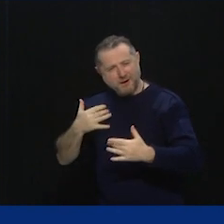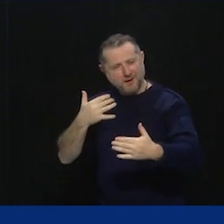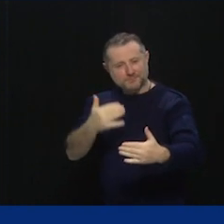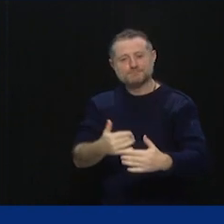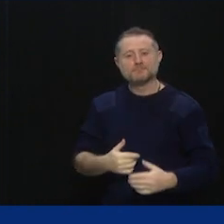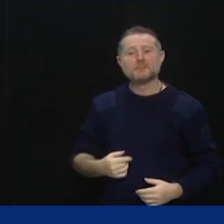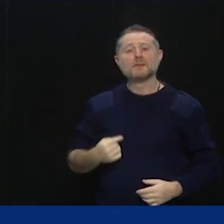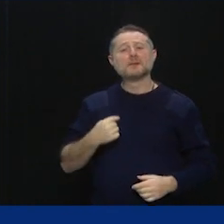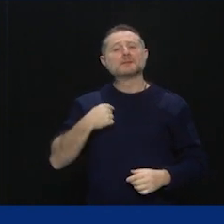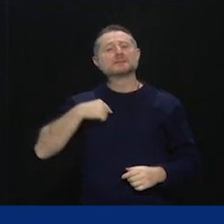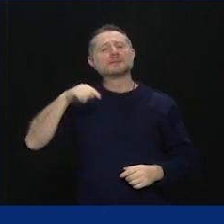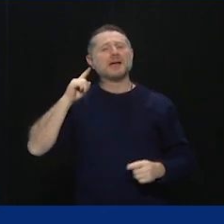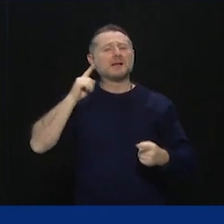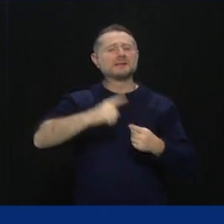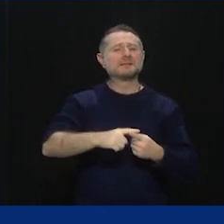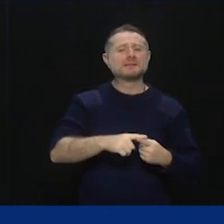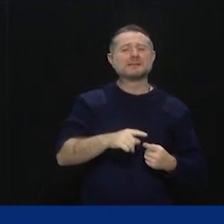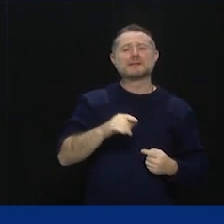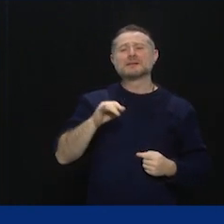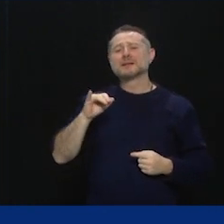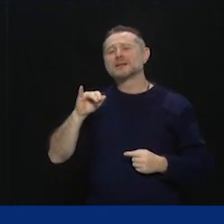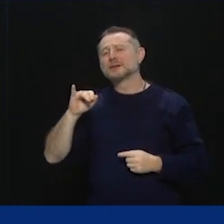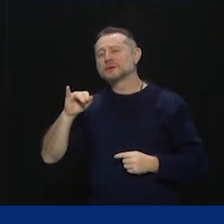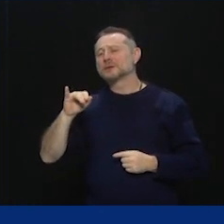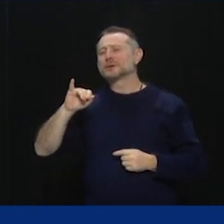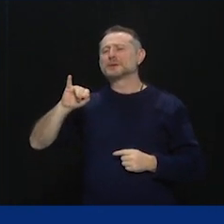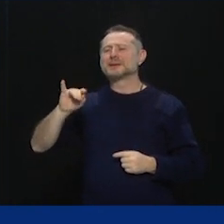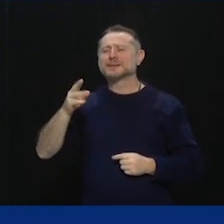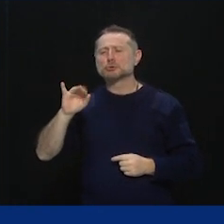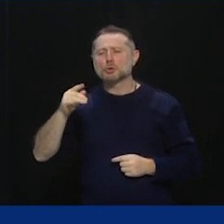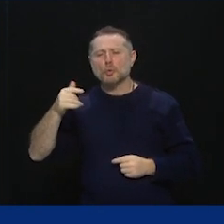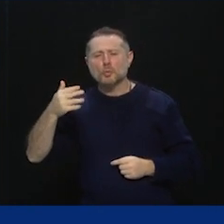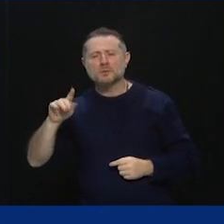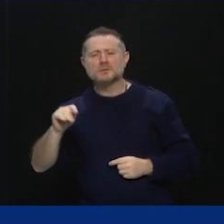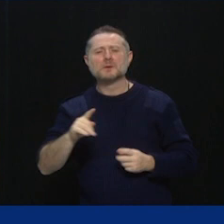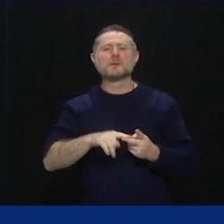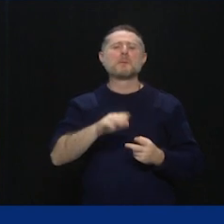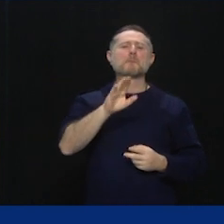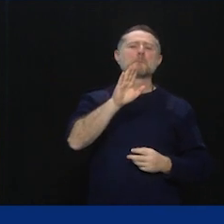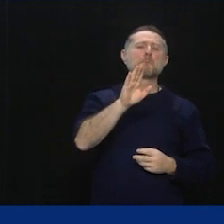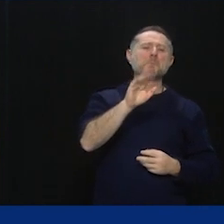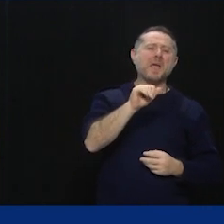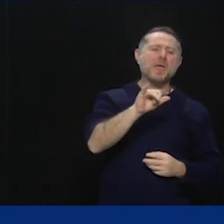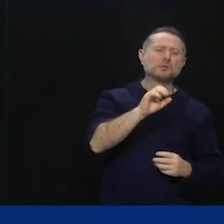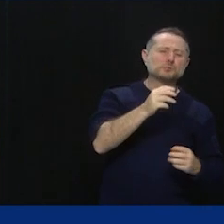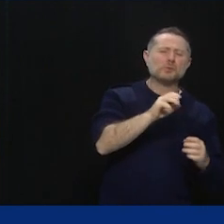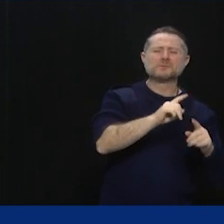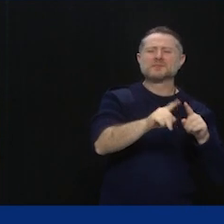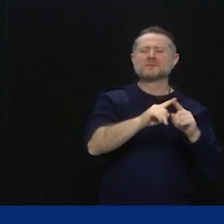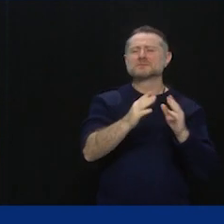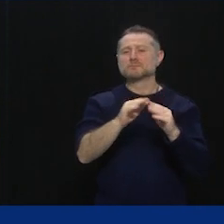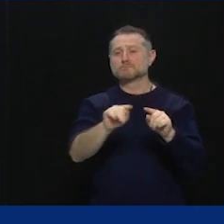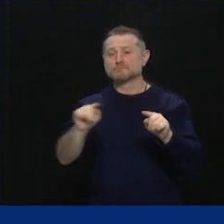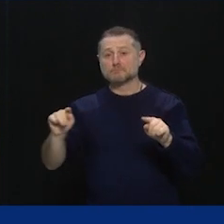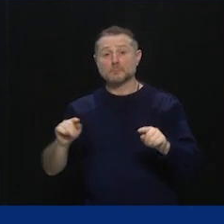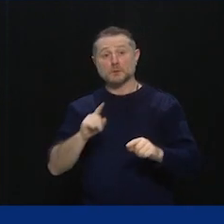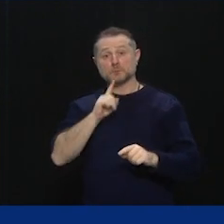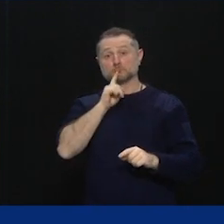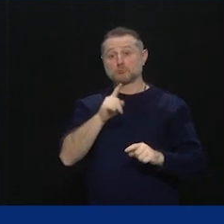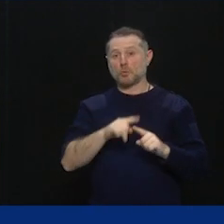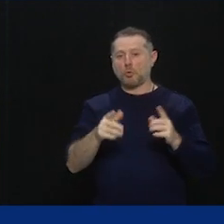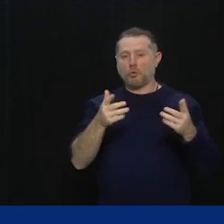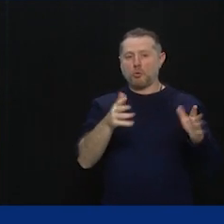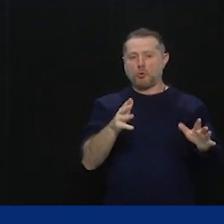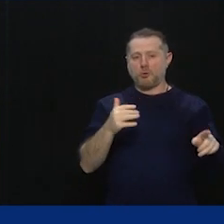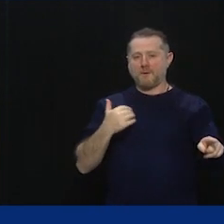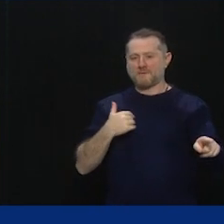But the difference there was each of those projects was an existing downtown where there was a walkable community that needed a shot in the arm.